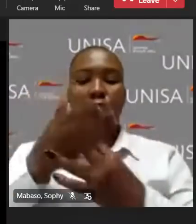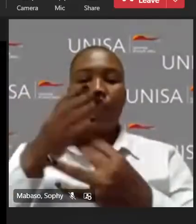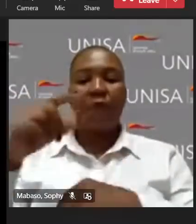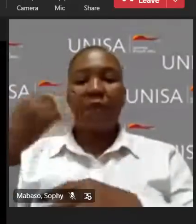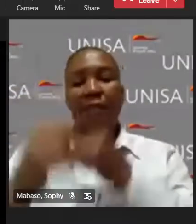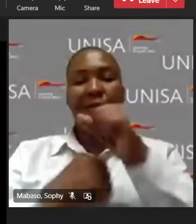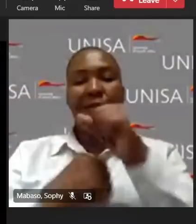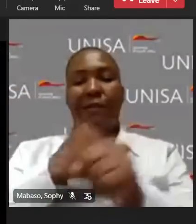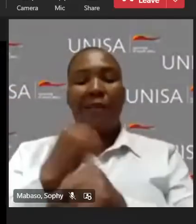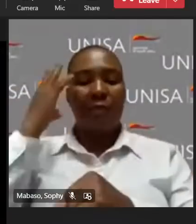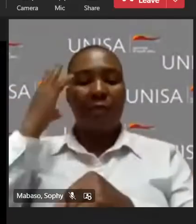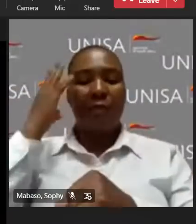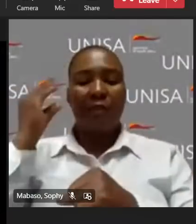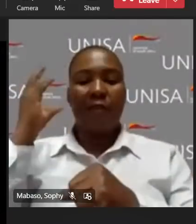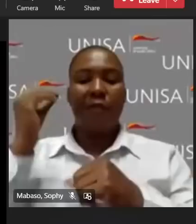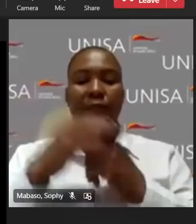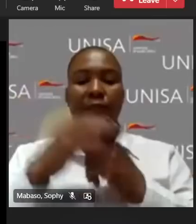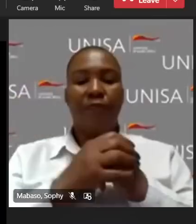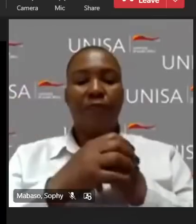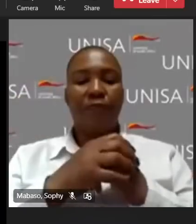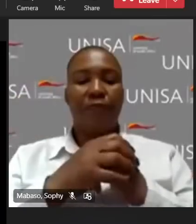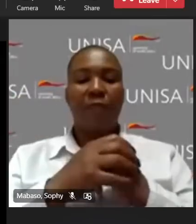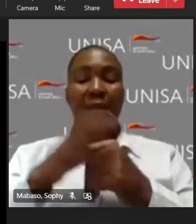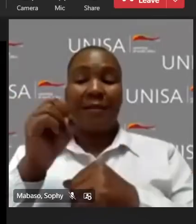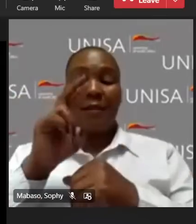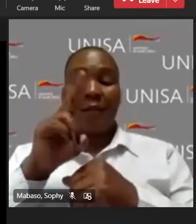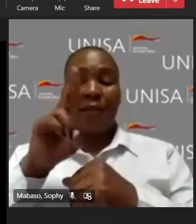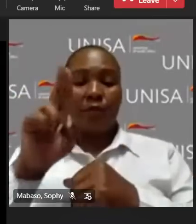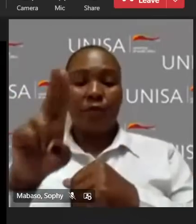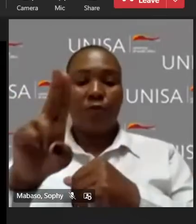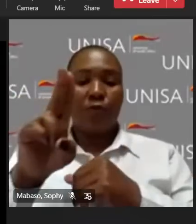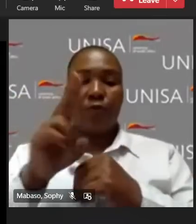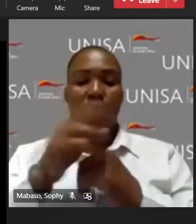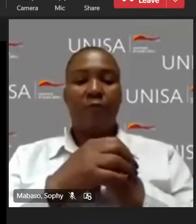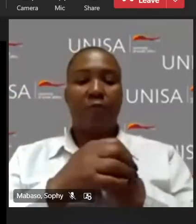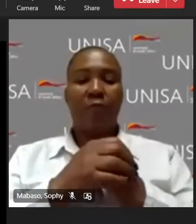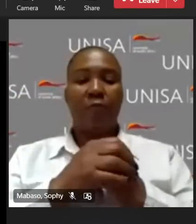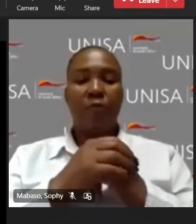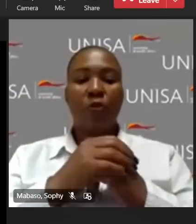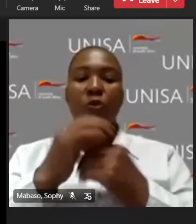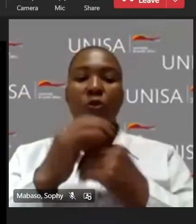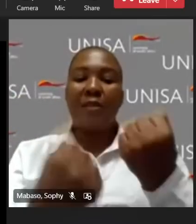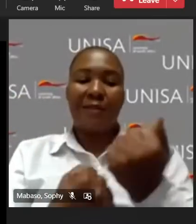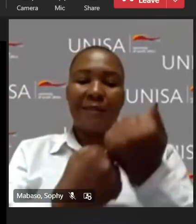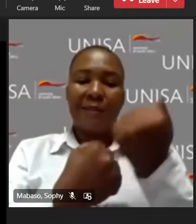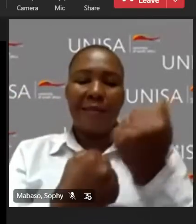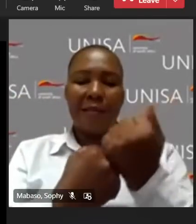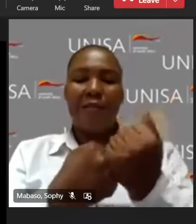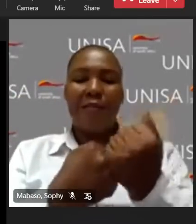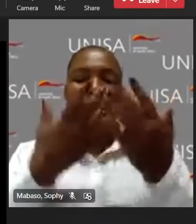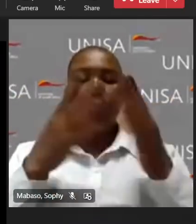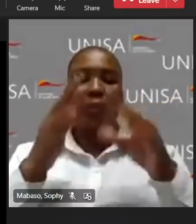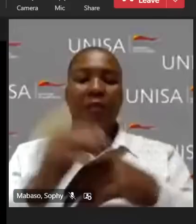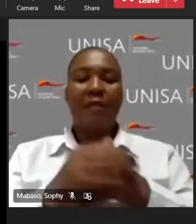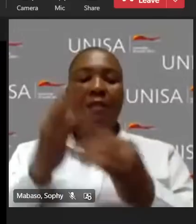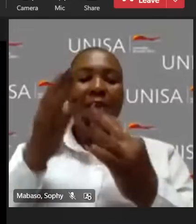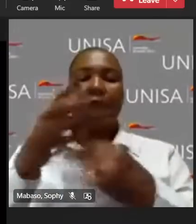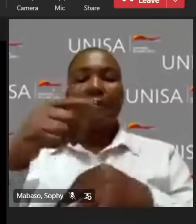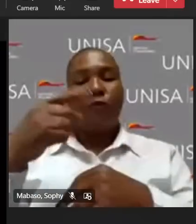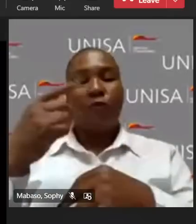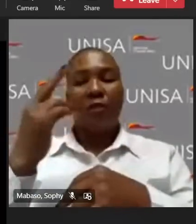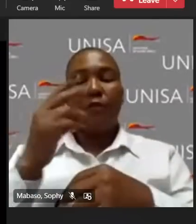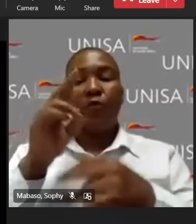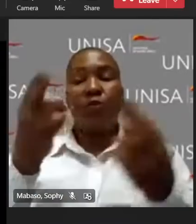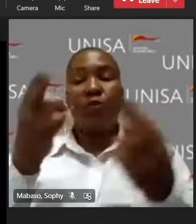FYE in short, the SRU aims to extend support to students entering Unisa for the first time,